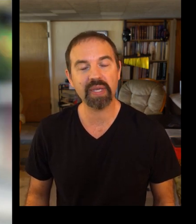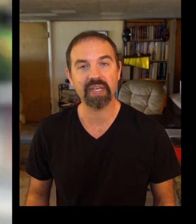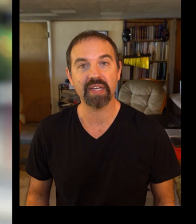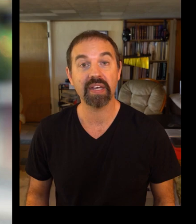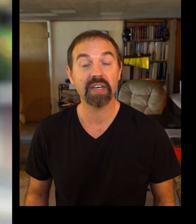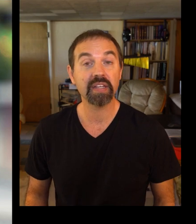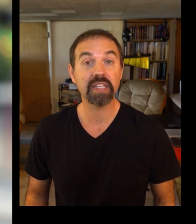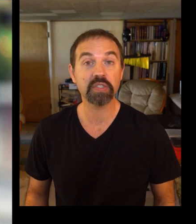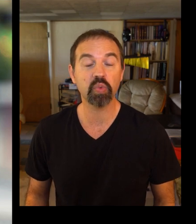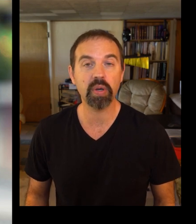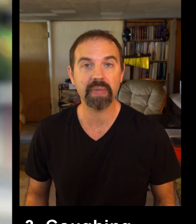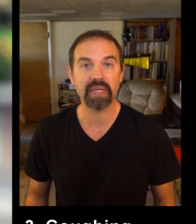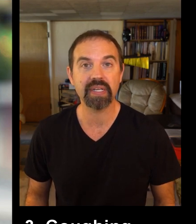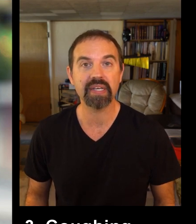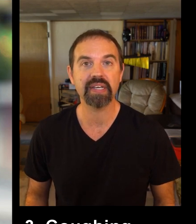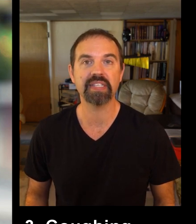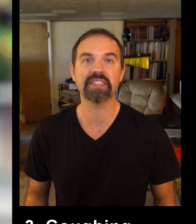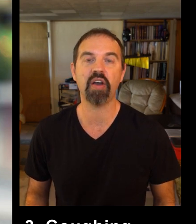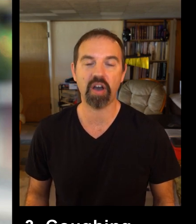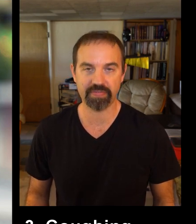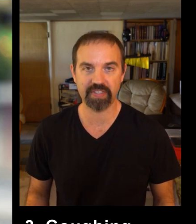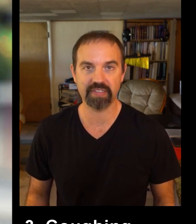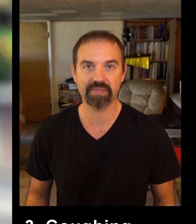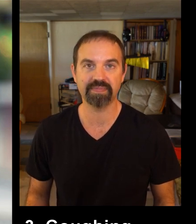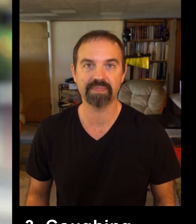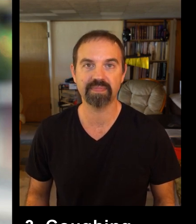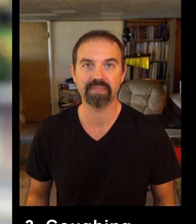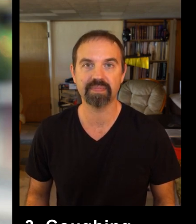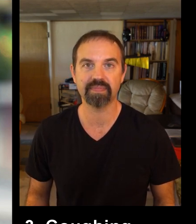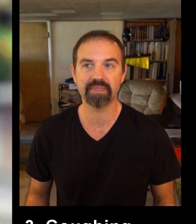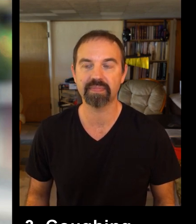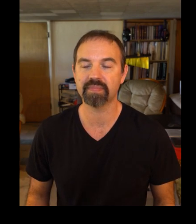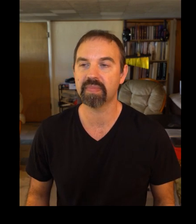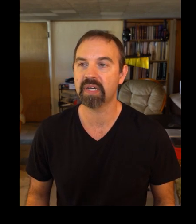Number three, this woman is coughing.